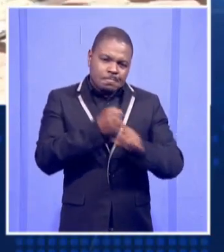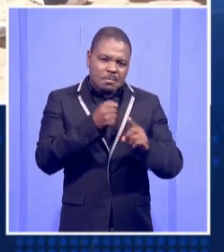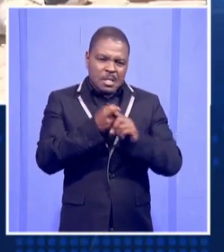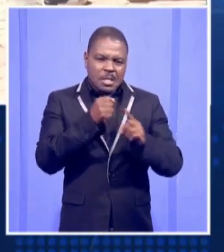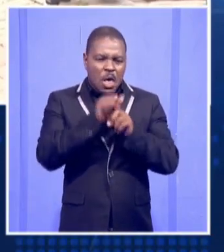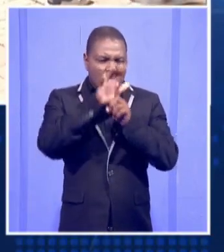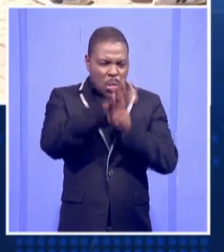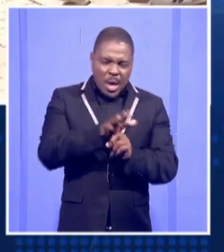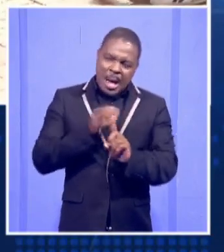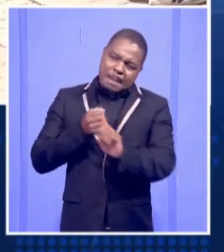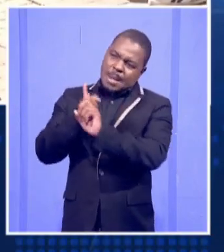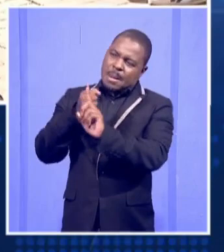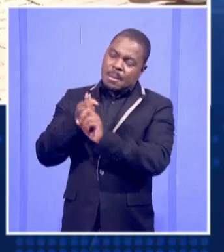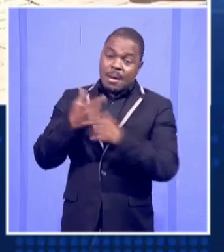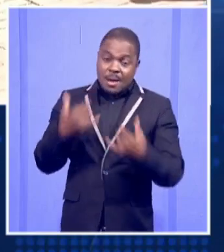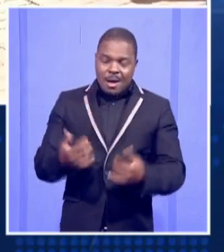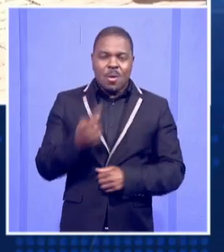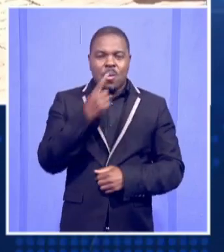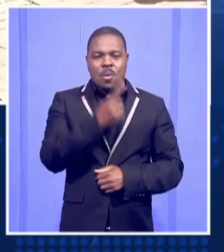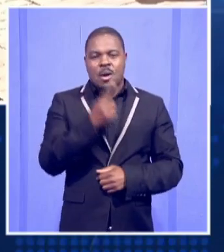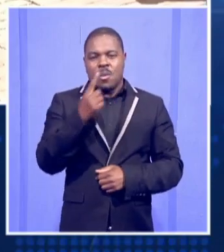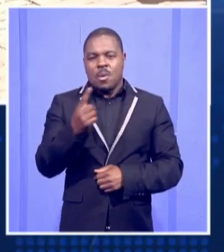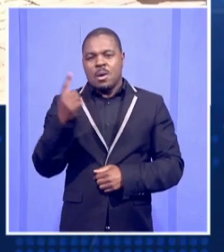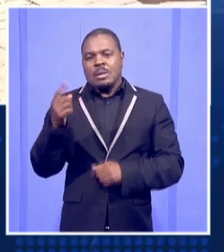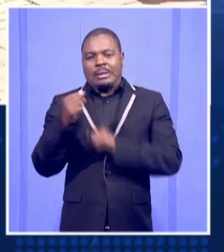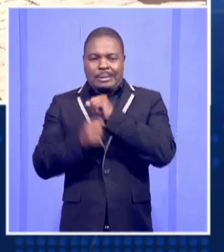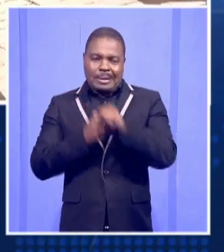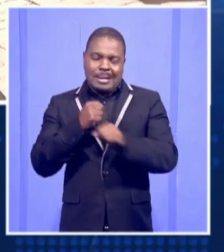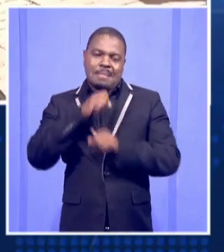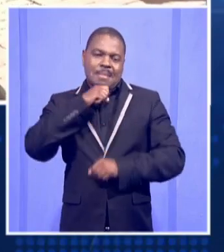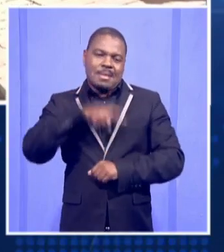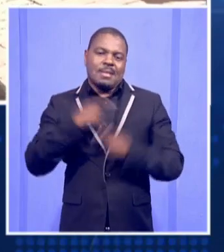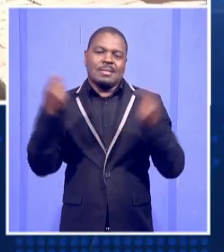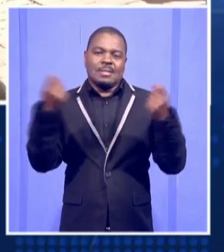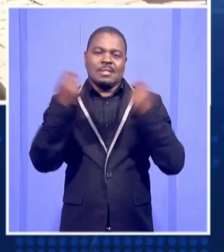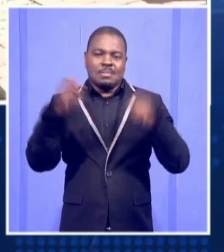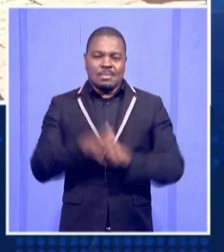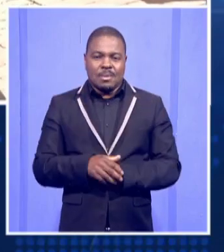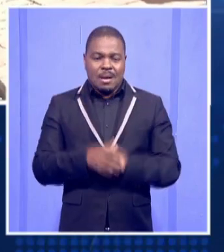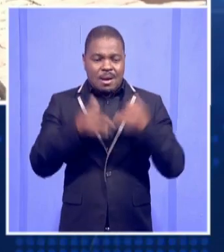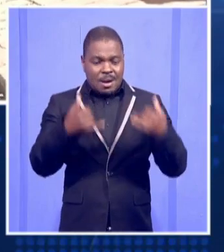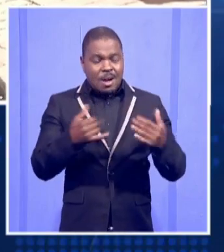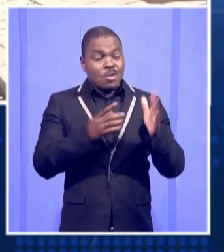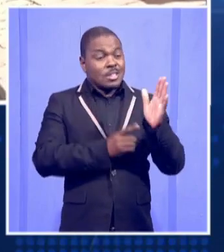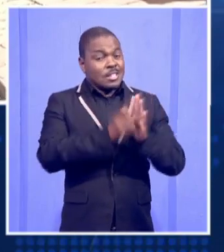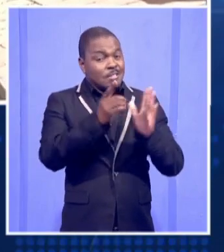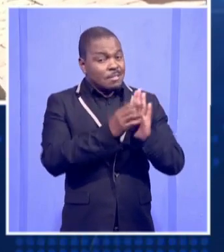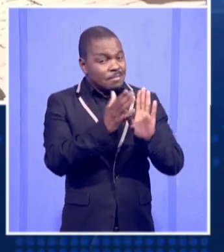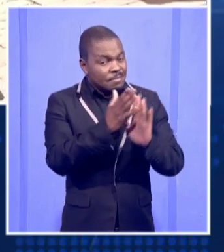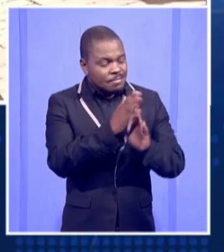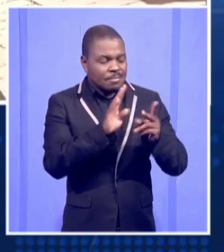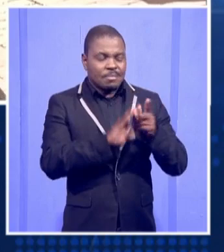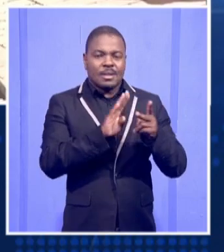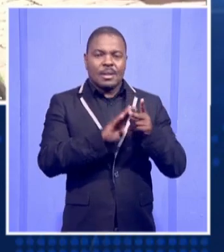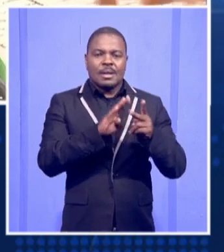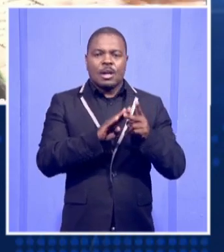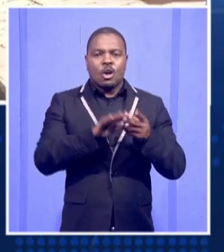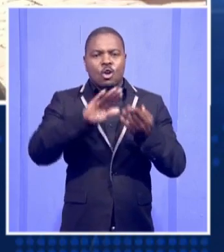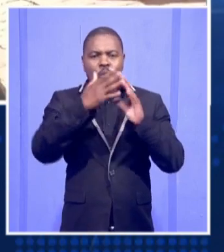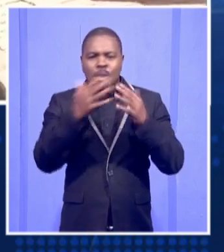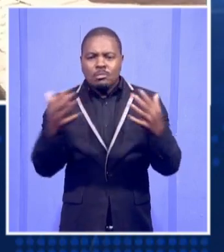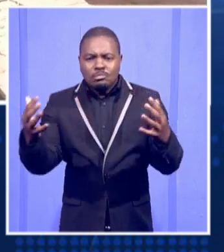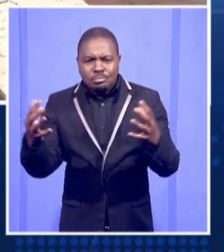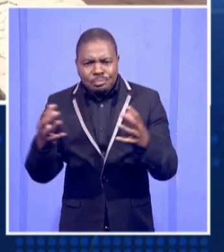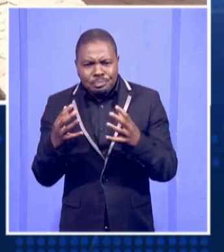why today we're celebrating 111 years. All the great things, whether you're talking about the development, whether you're talking about mobilization of the society, but